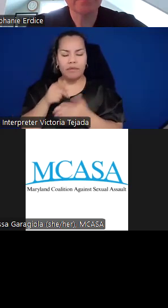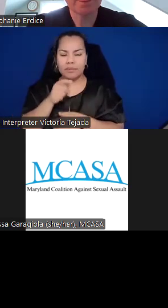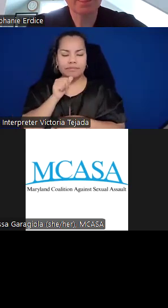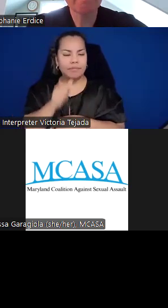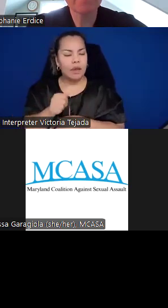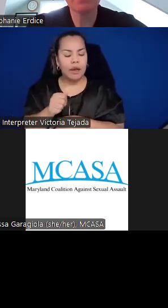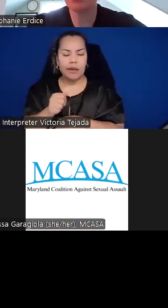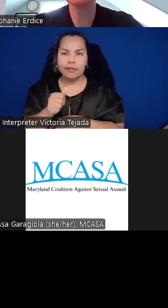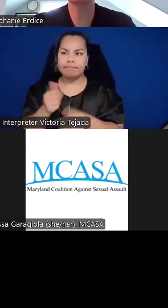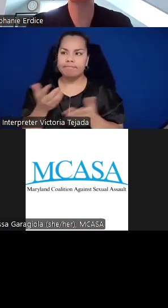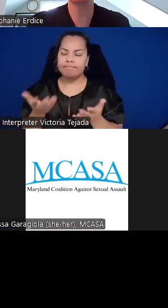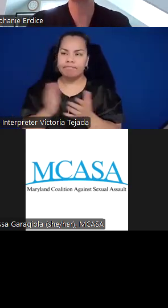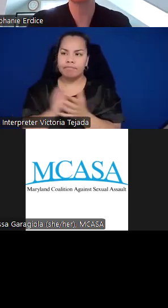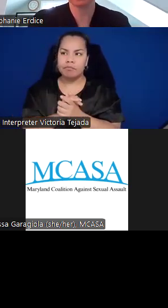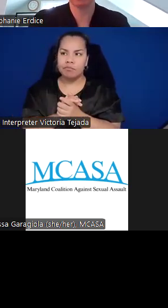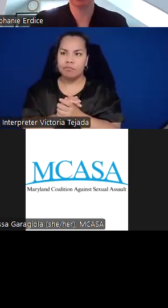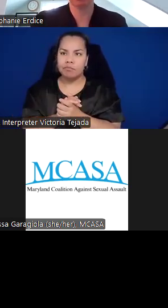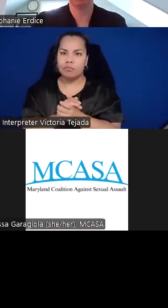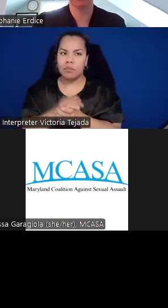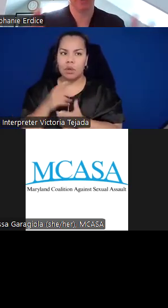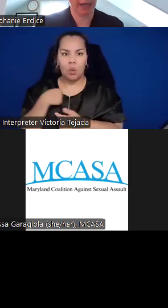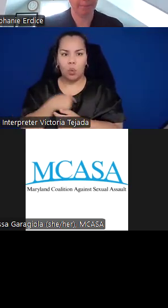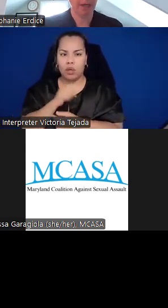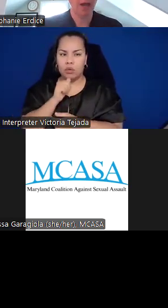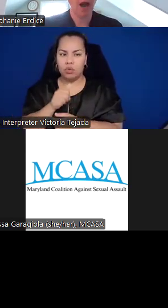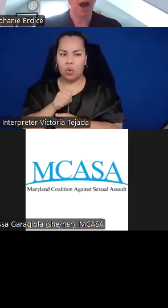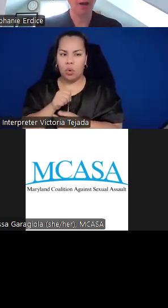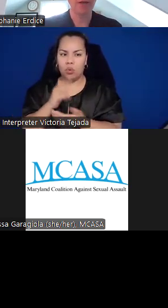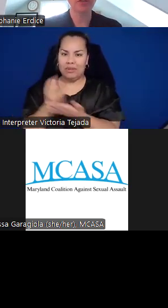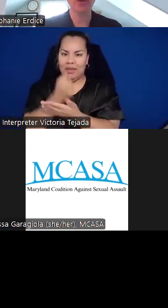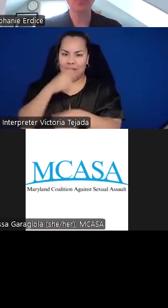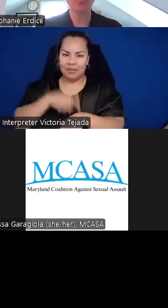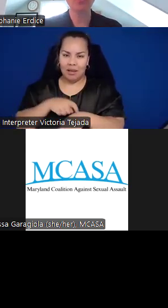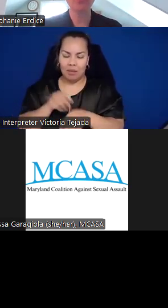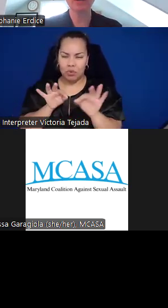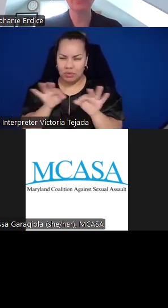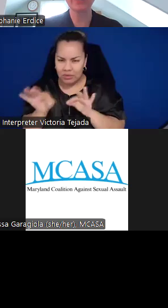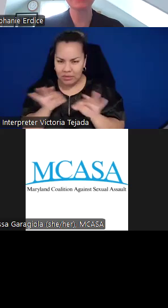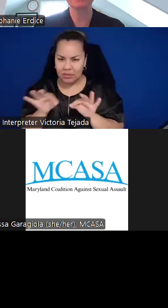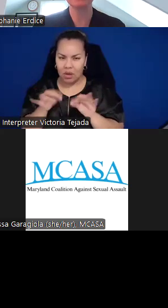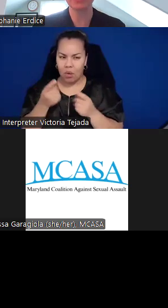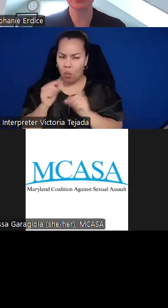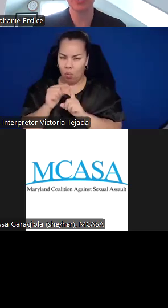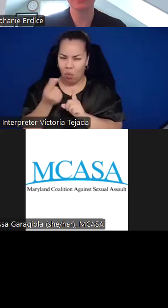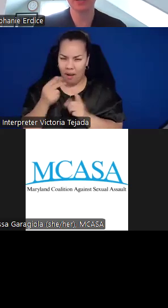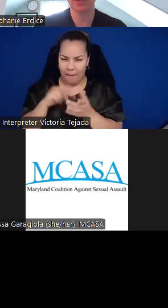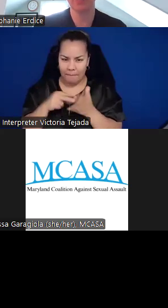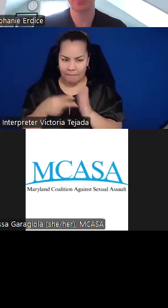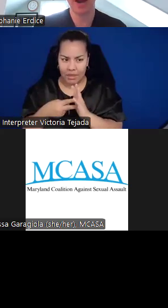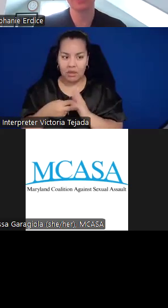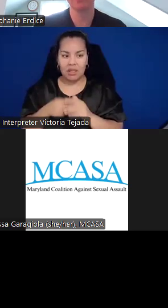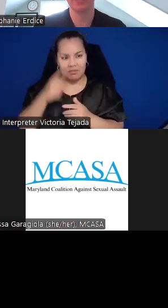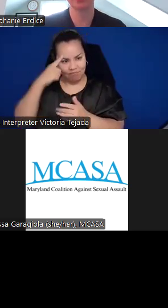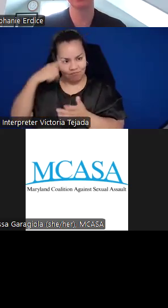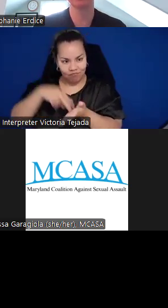but oftentimes we don't take time to define it. So self-care is the intentional activity